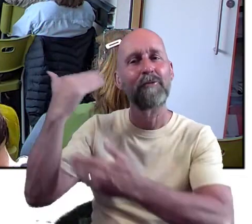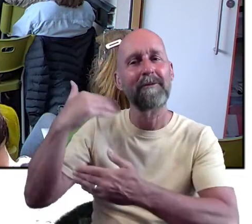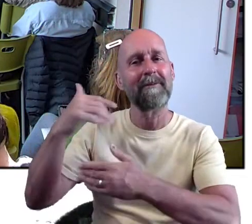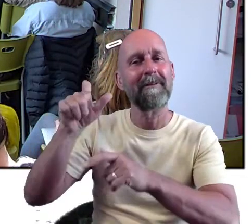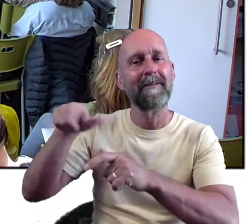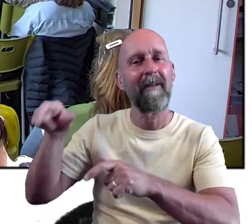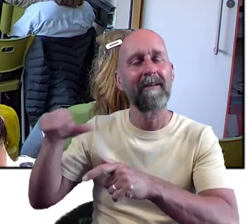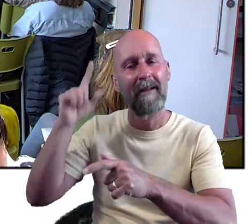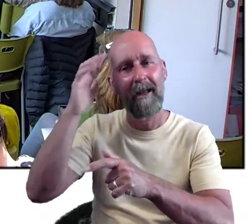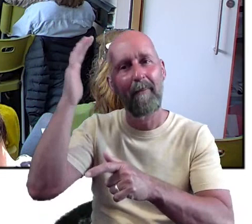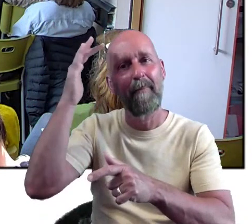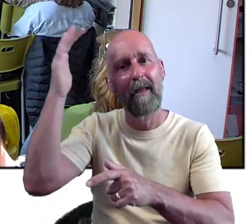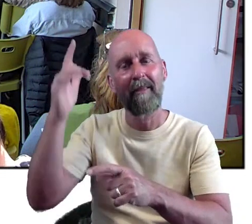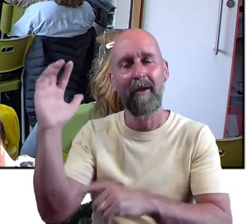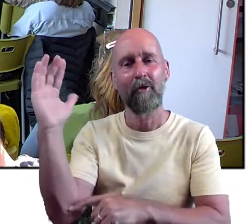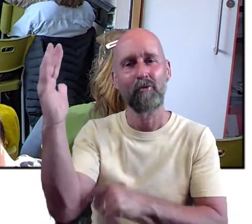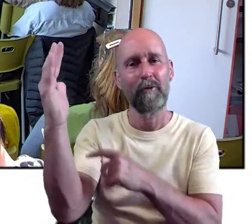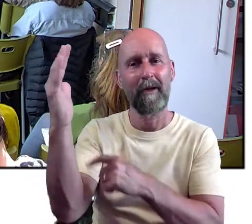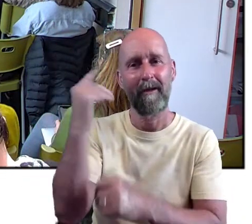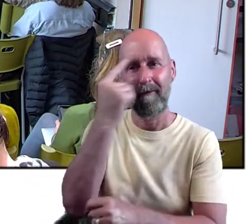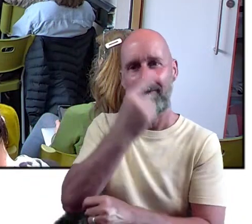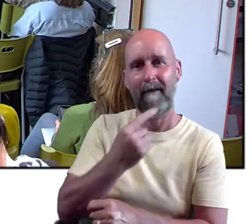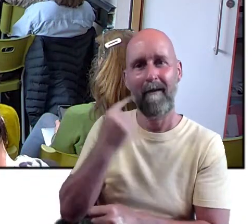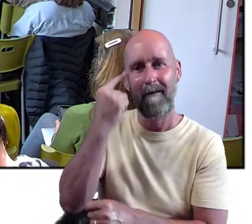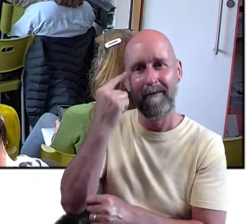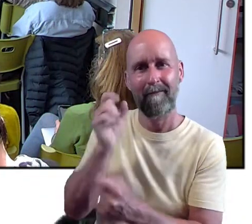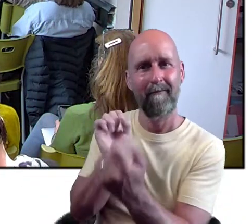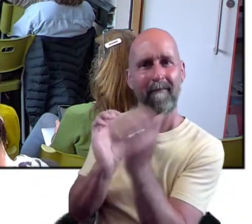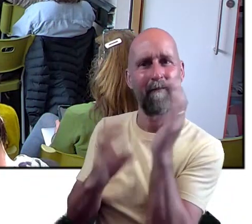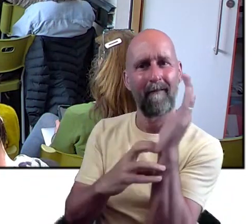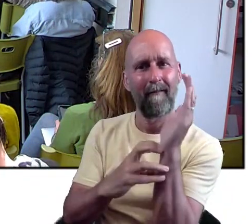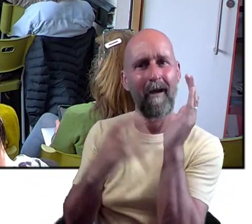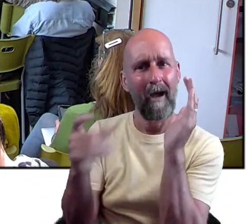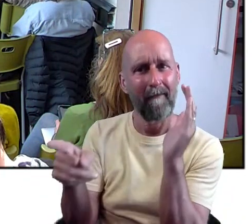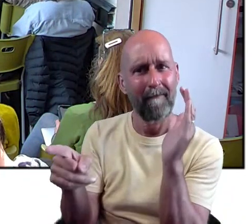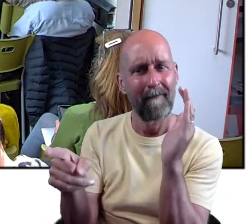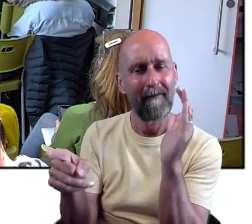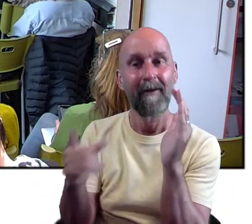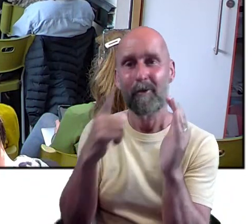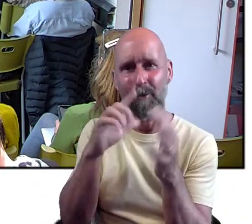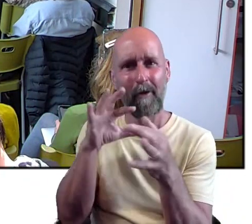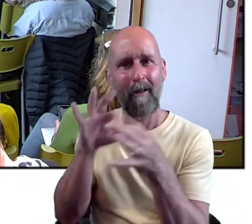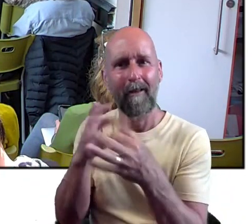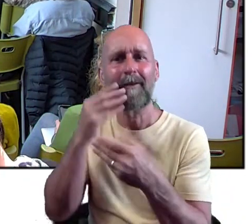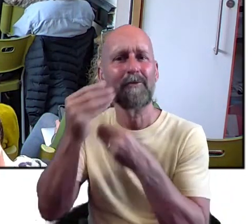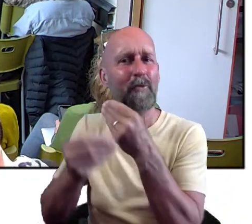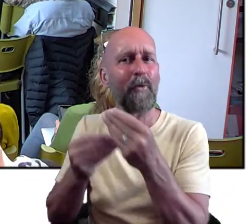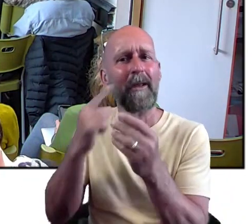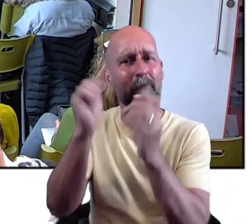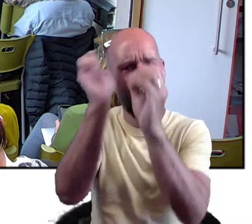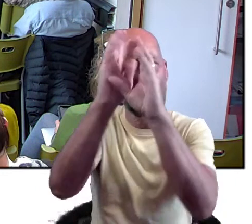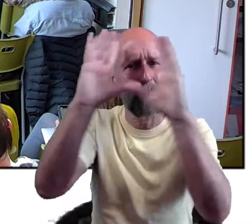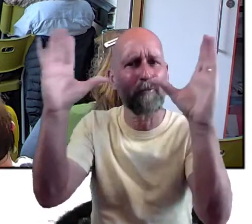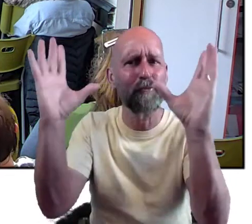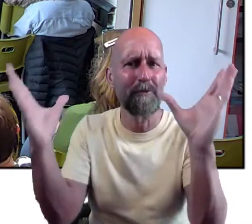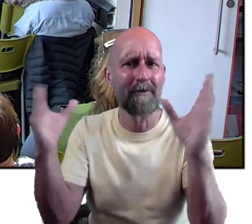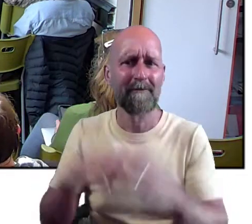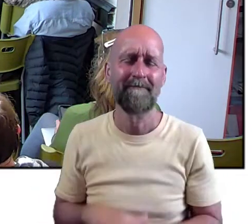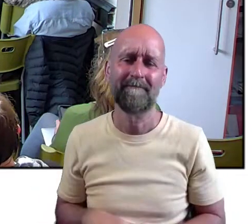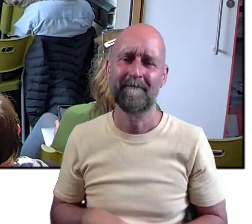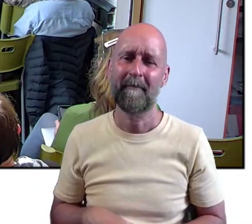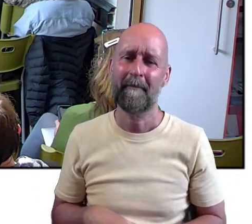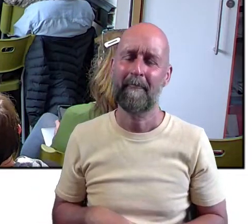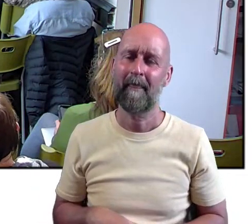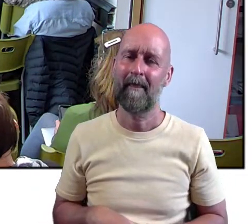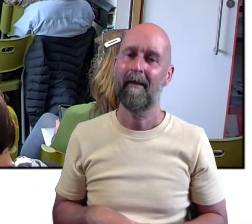around like a tree that has a face or something like that. And, you know, you can put a story to anything if you can imagine it. So yeah, so I think it's something